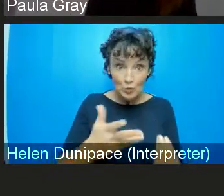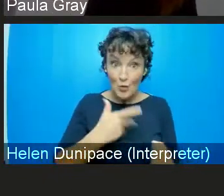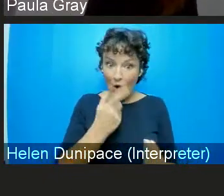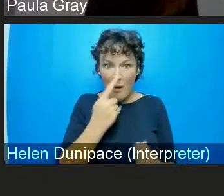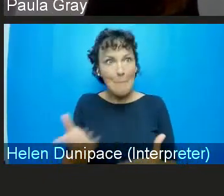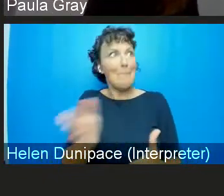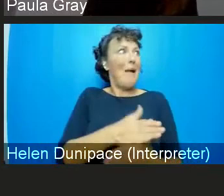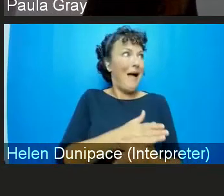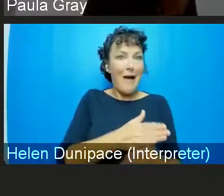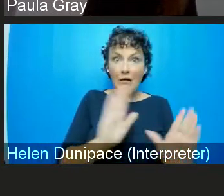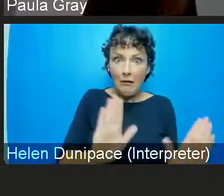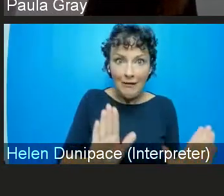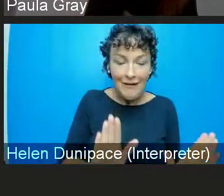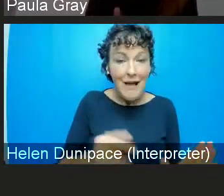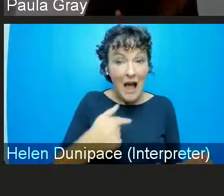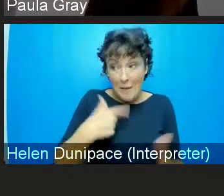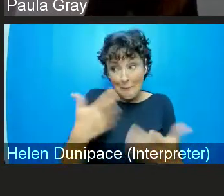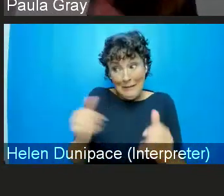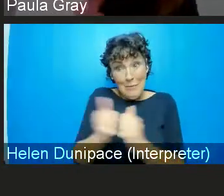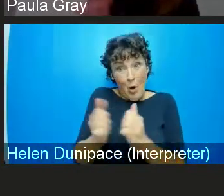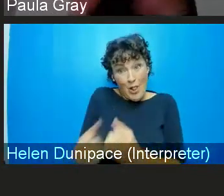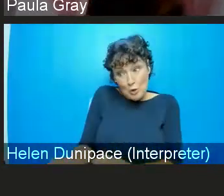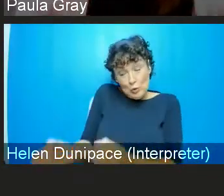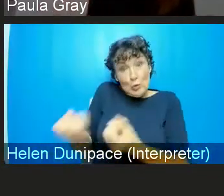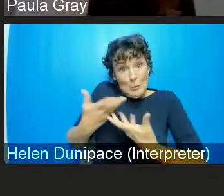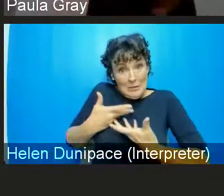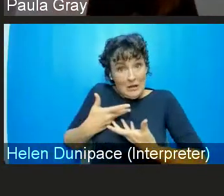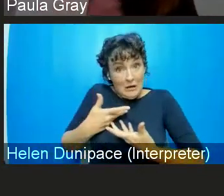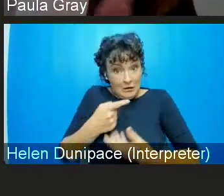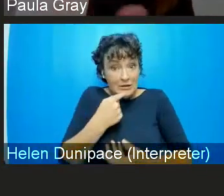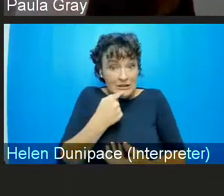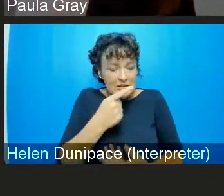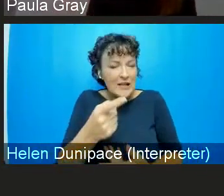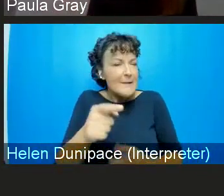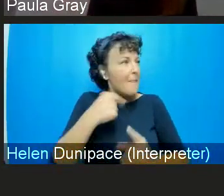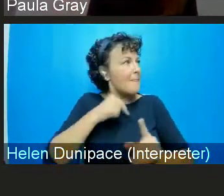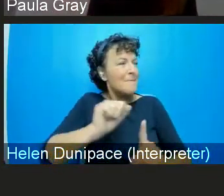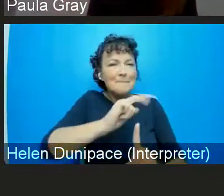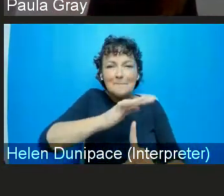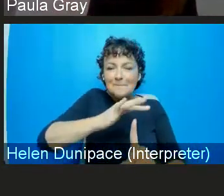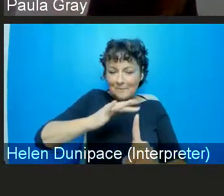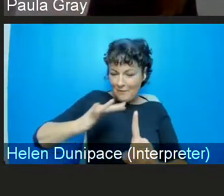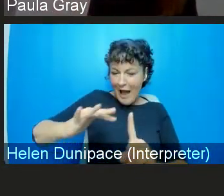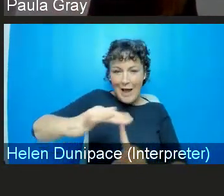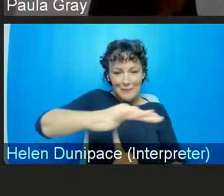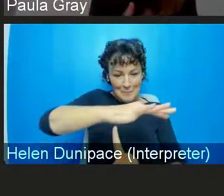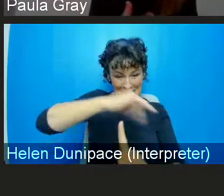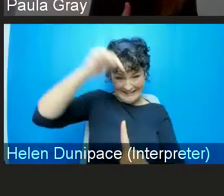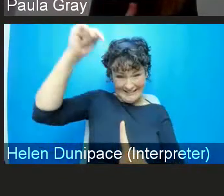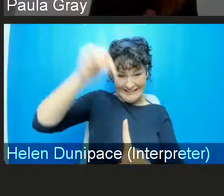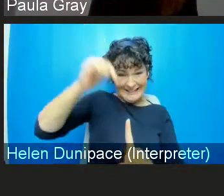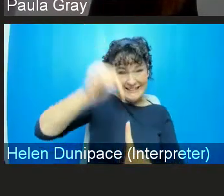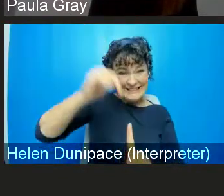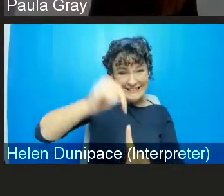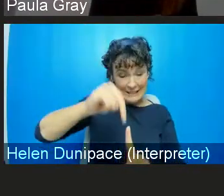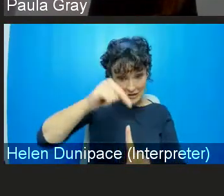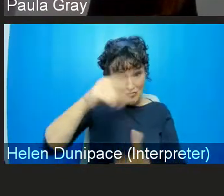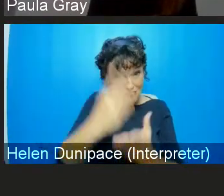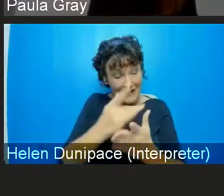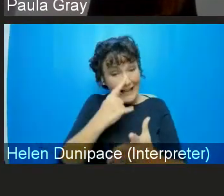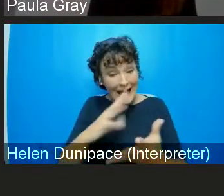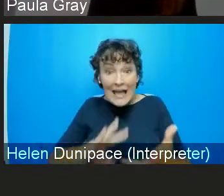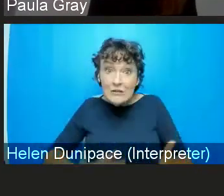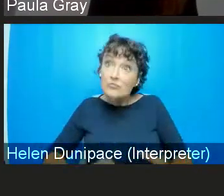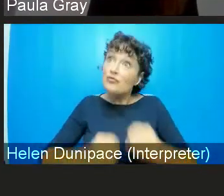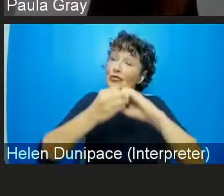I've had colleagues say to me, as you said, Alex, it's the environment that can create the issue. It's not the